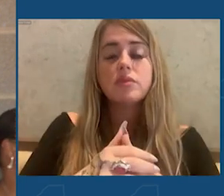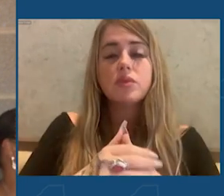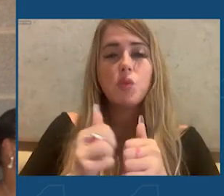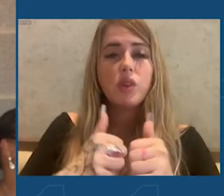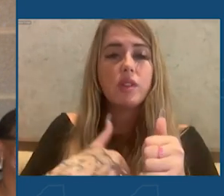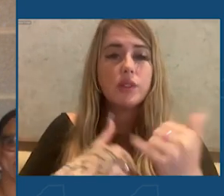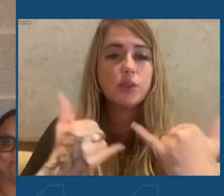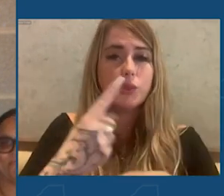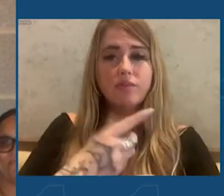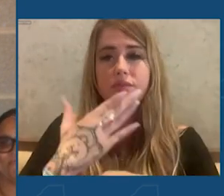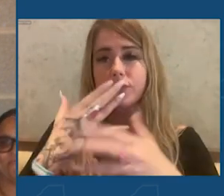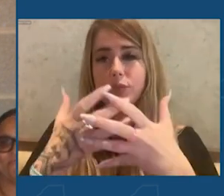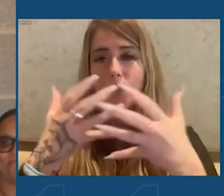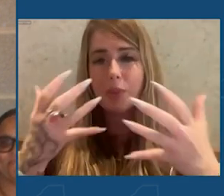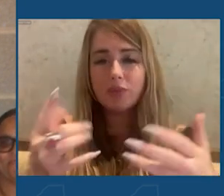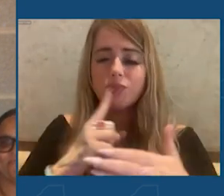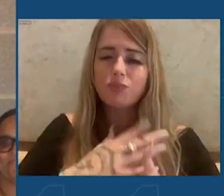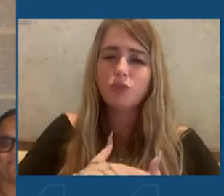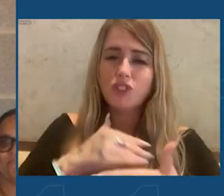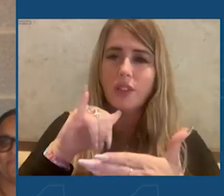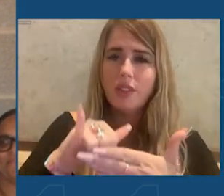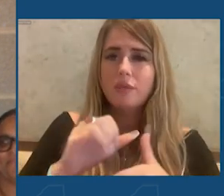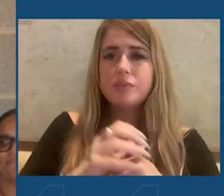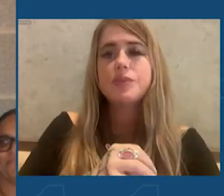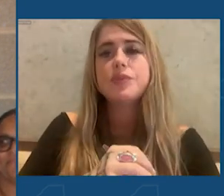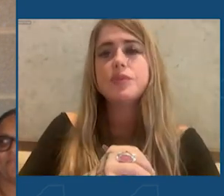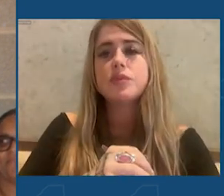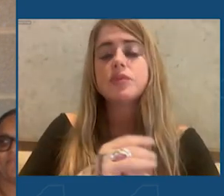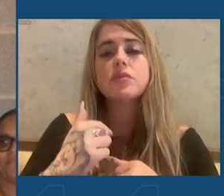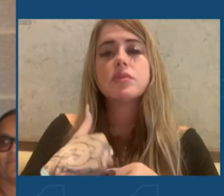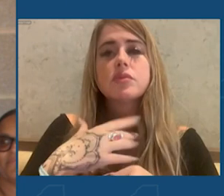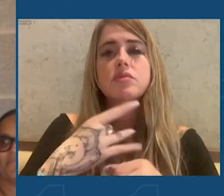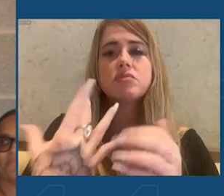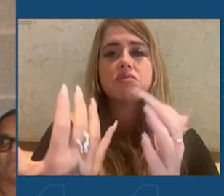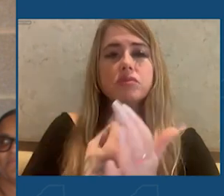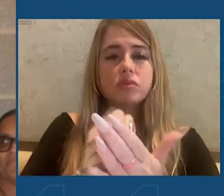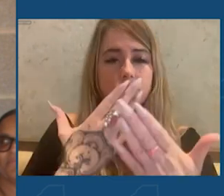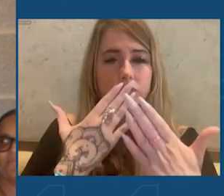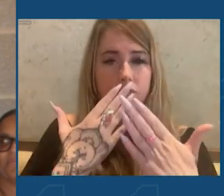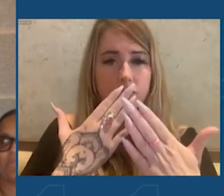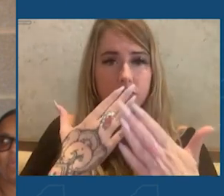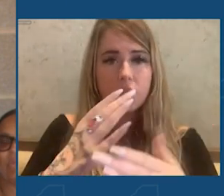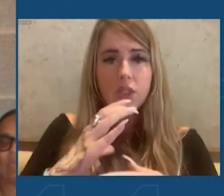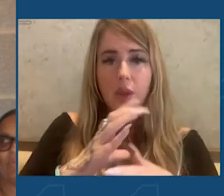much. It's much appreciated. I'd like to thank Commissioner DeCone